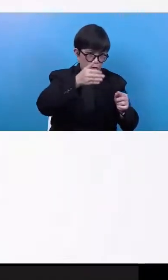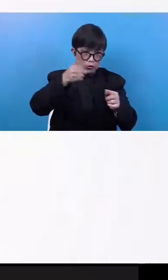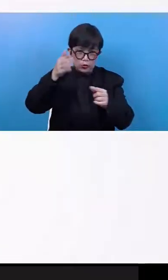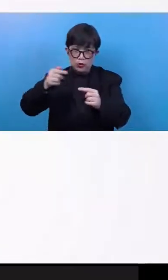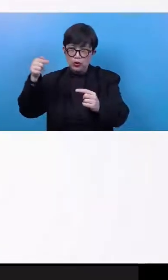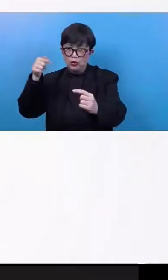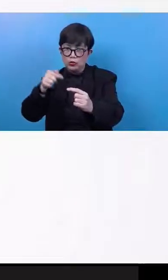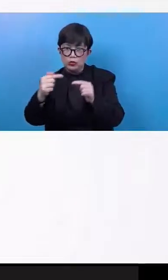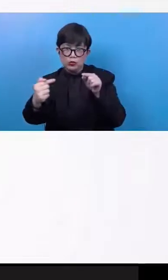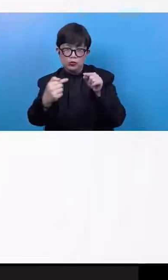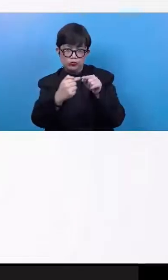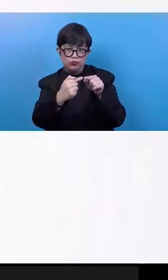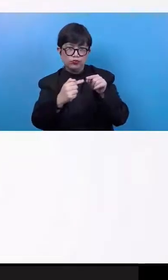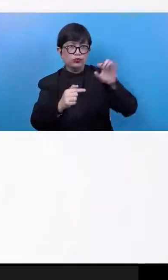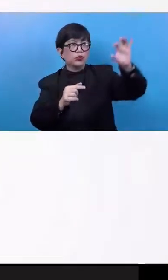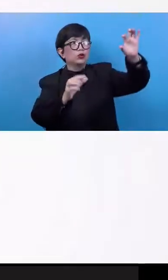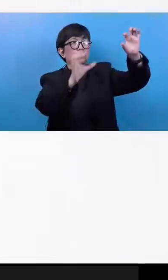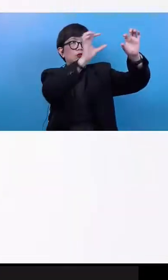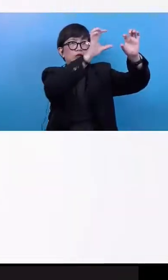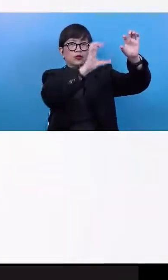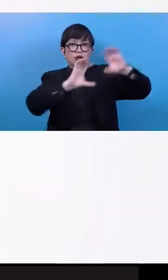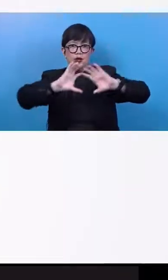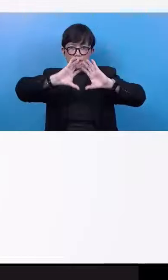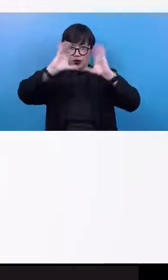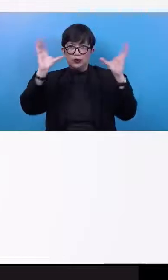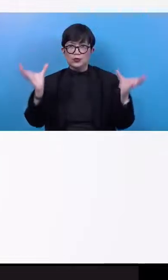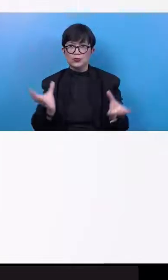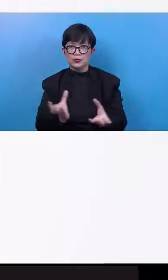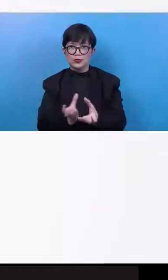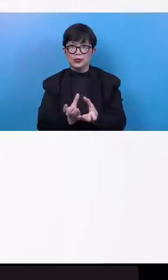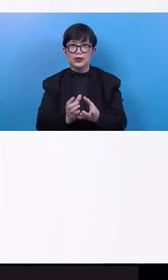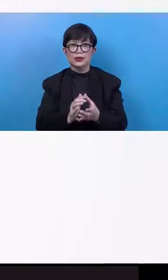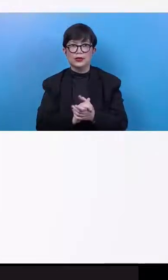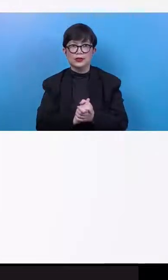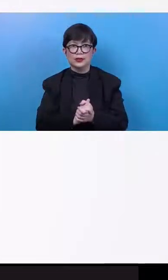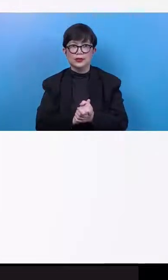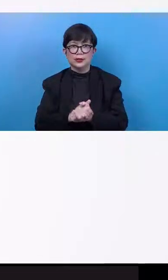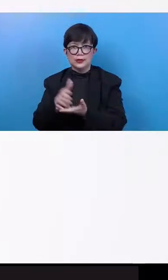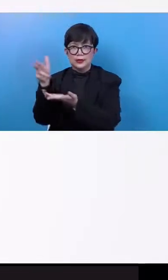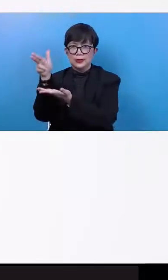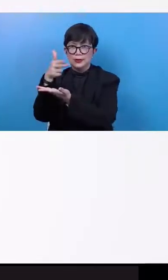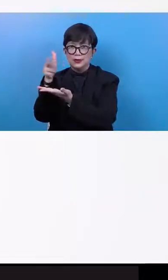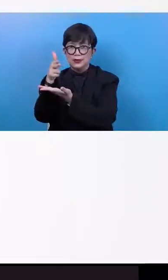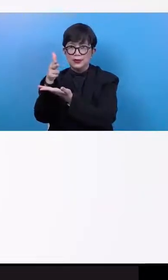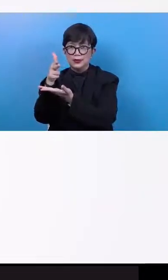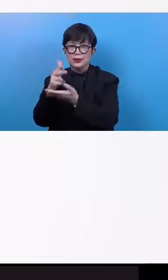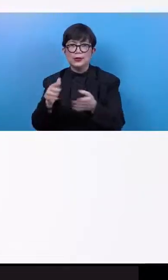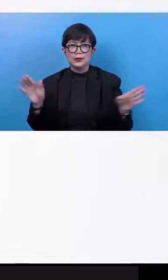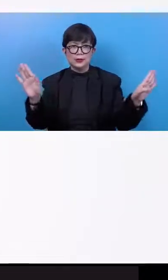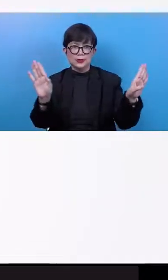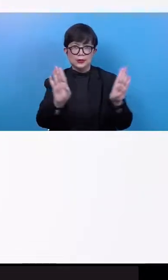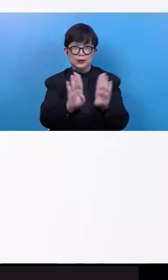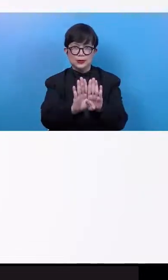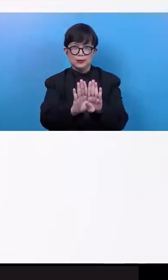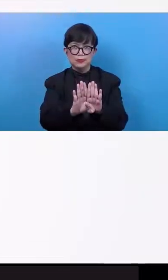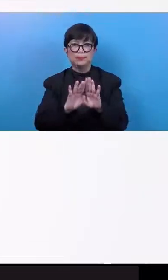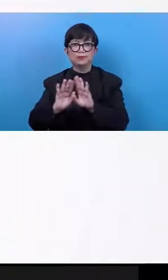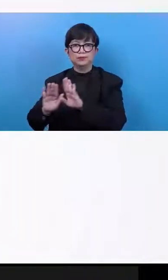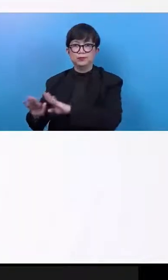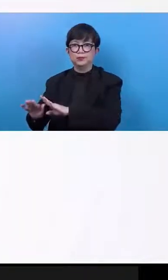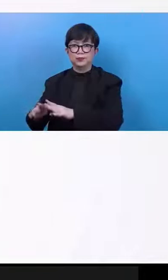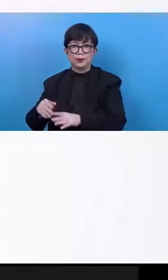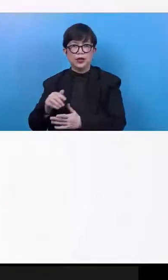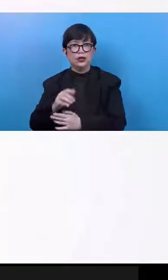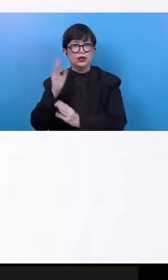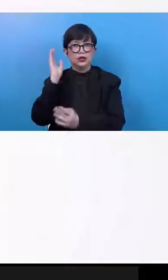I think we end Dr. Pedro's video, and I'd like to now move on to our second speaker for the day,